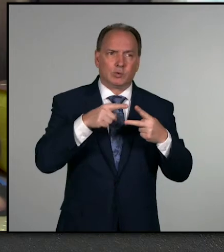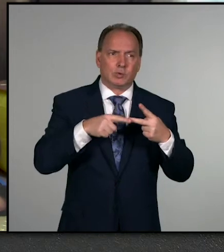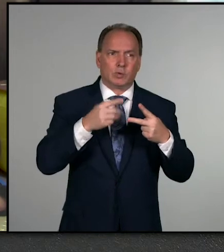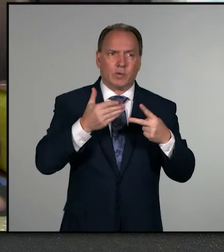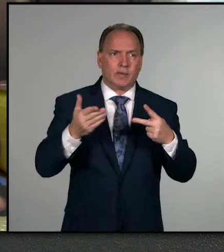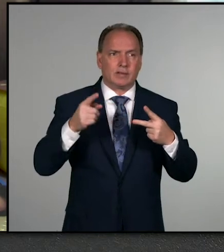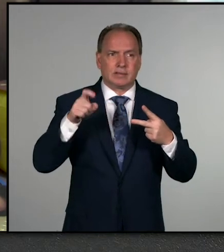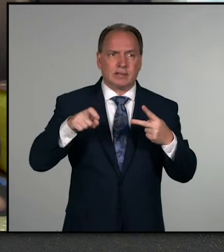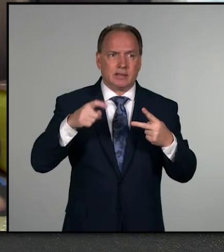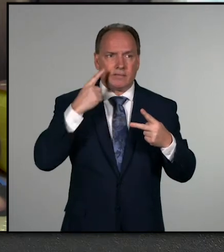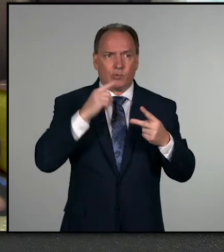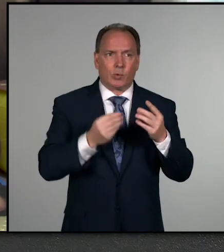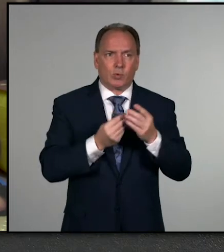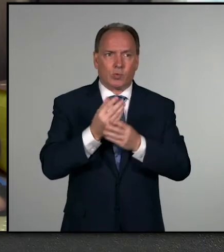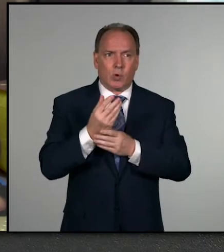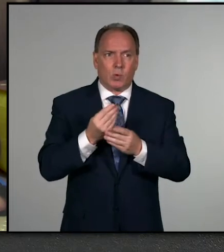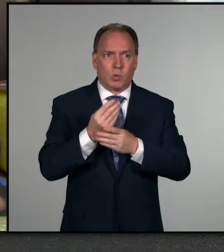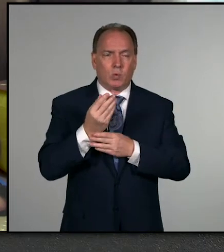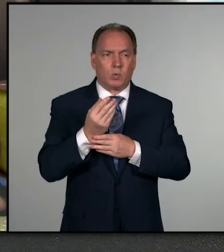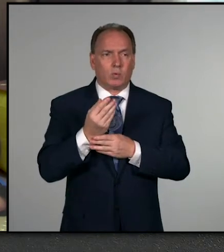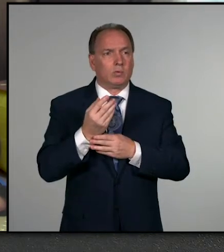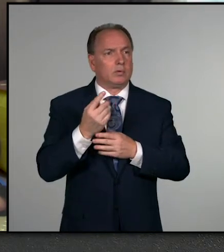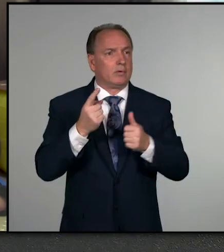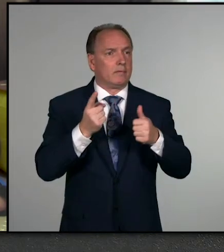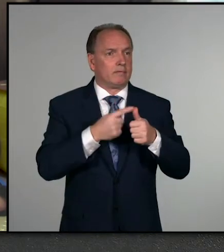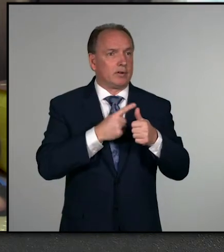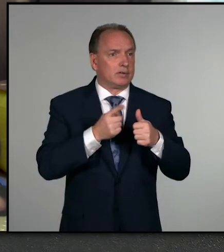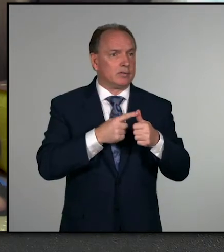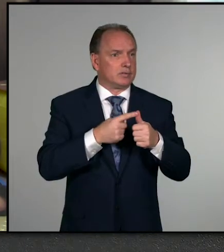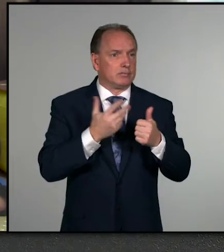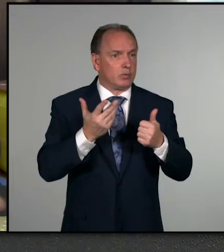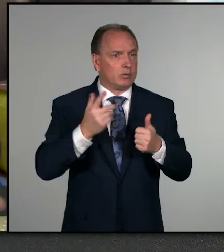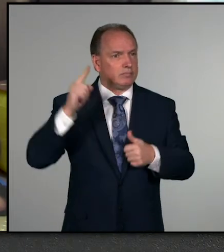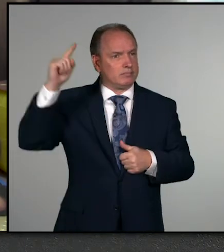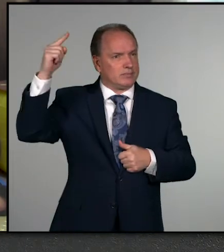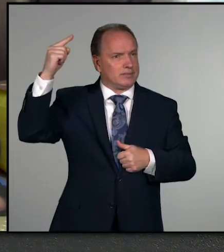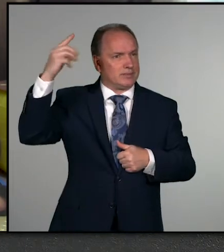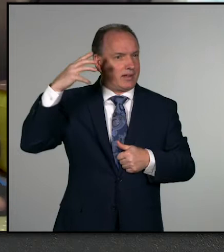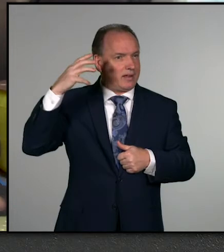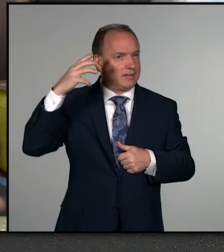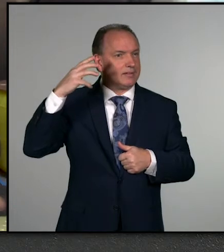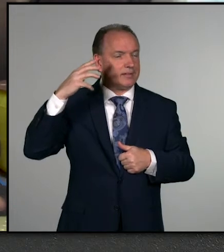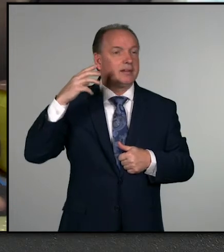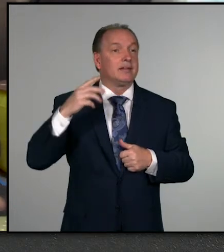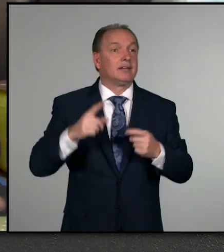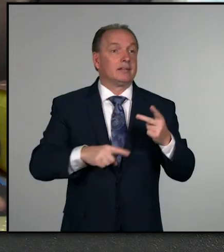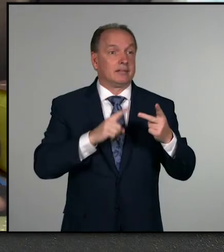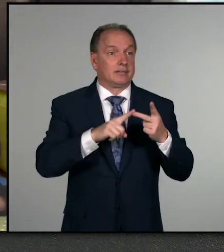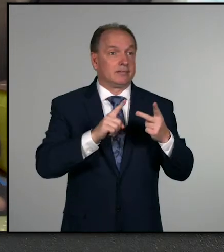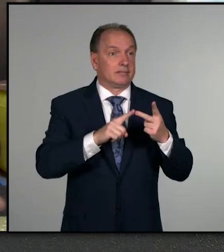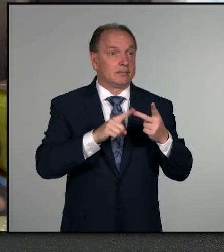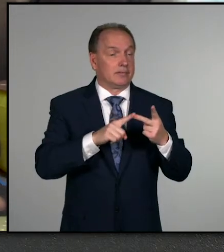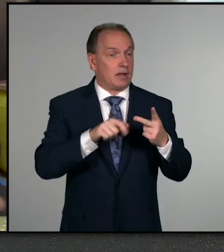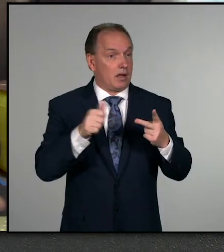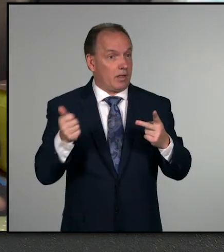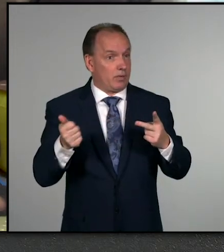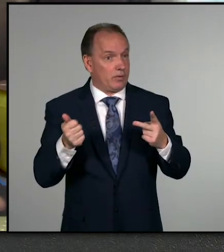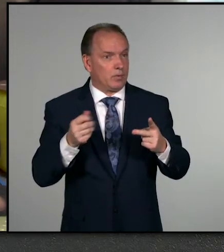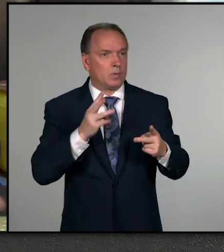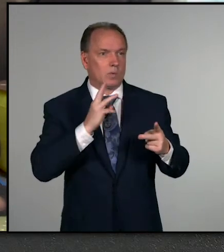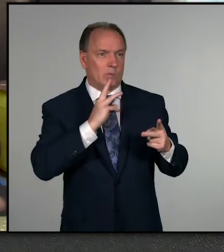One thing they need is sun. They need sun. So the other thing that they need is